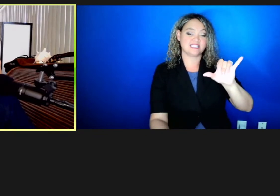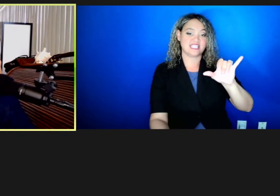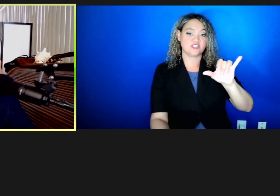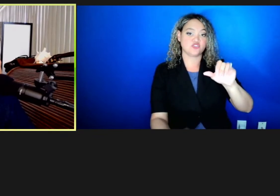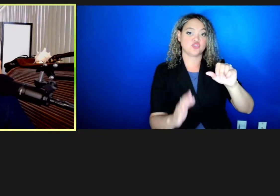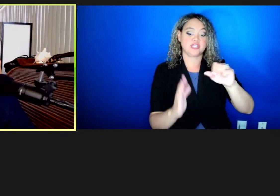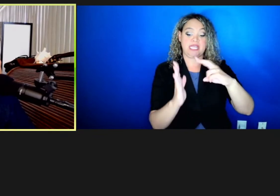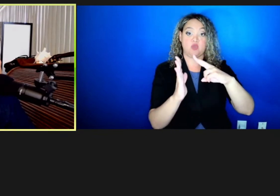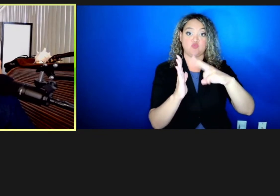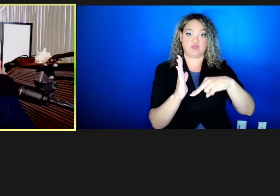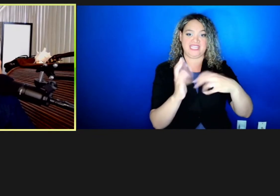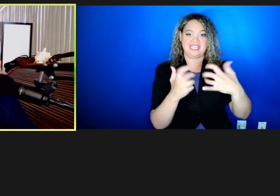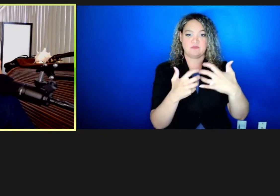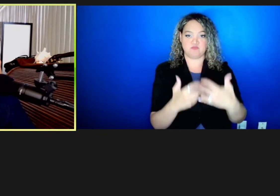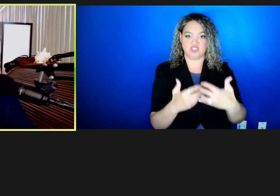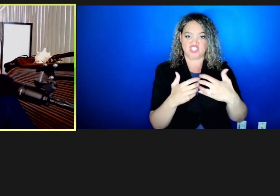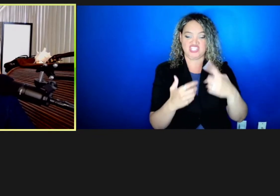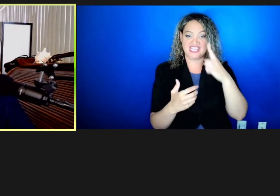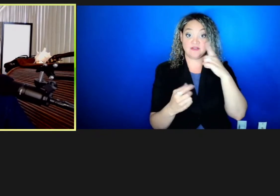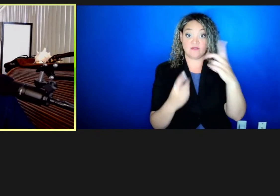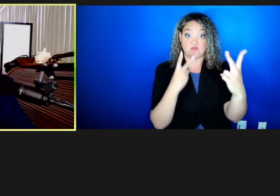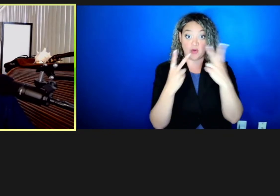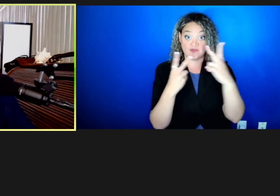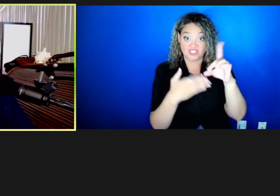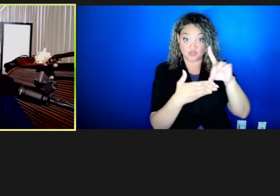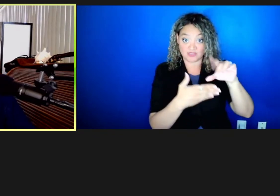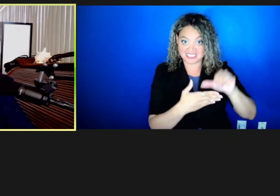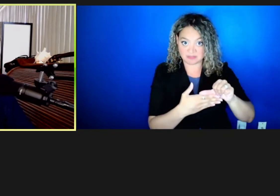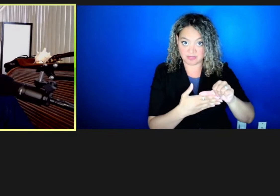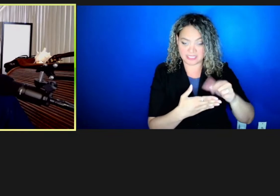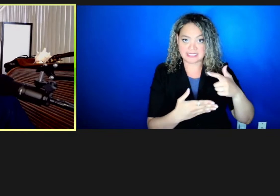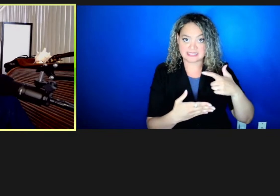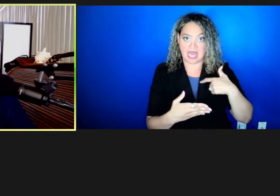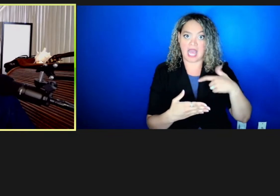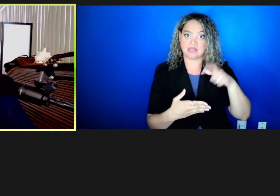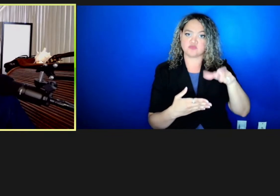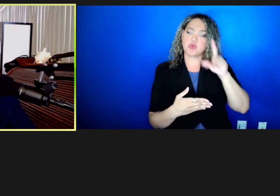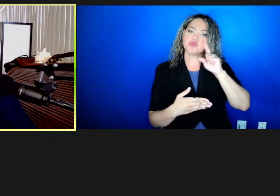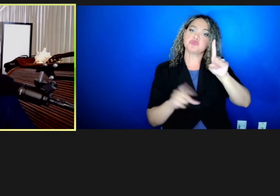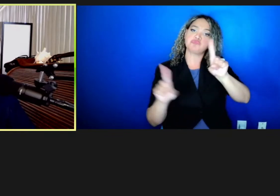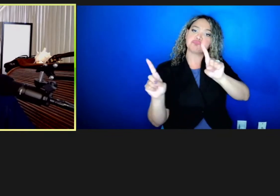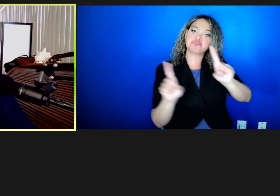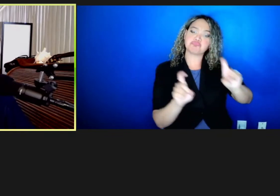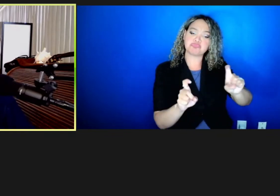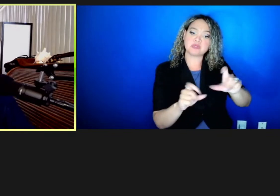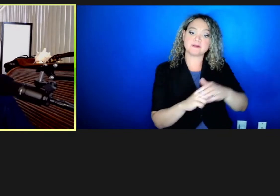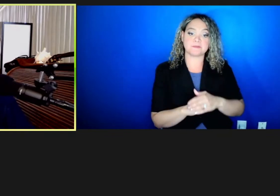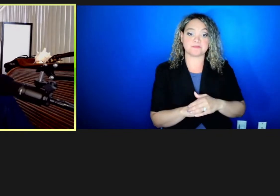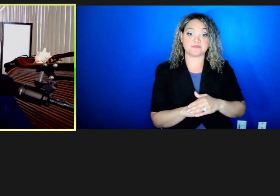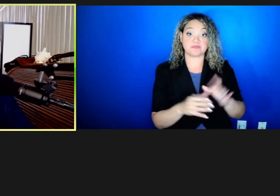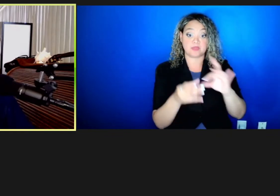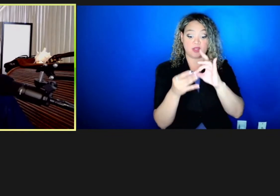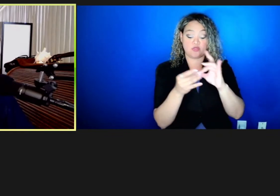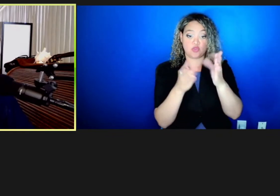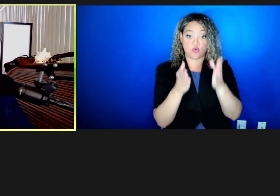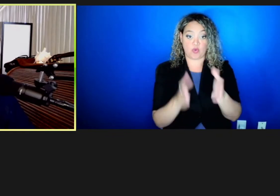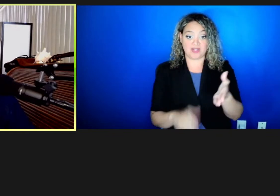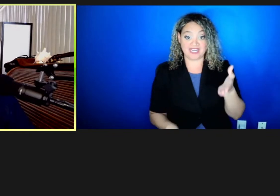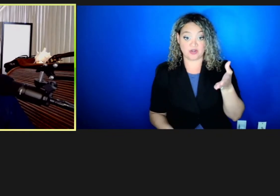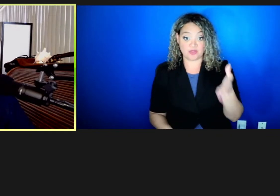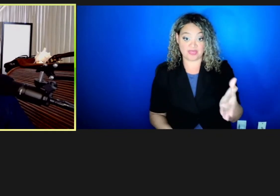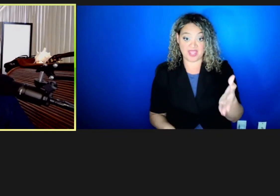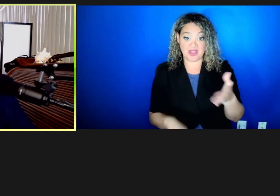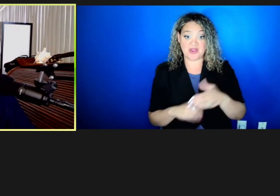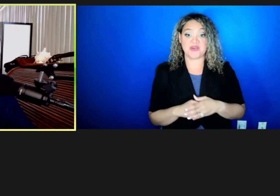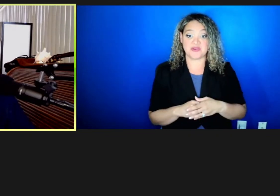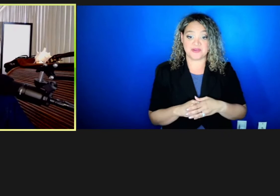with visual disabilities, which I was tasked to evaluate. The site coordinator from the Cleveland Sight